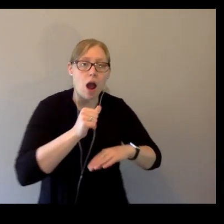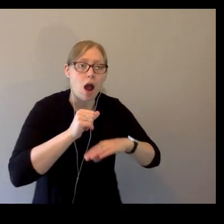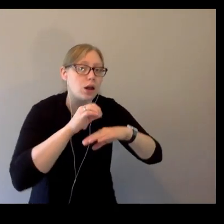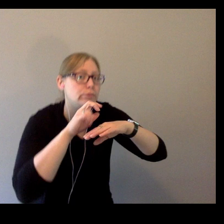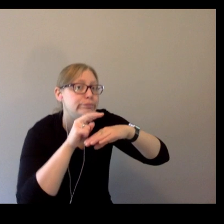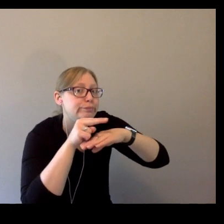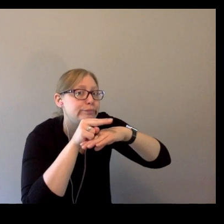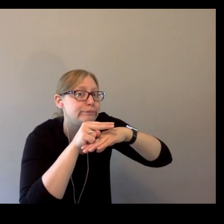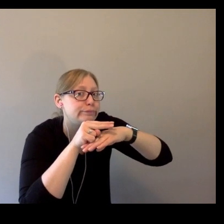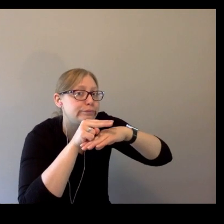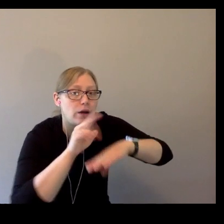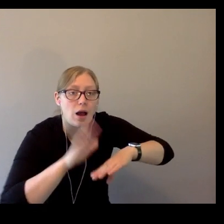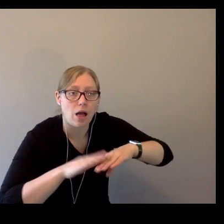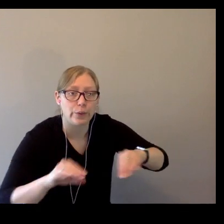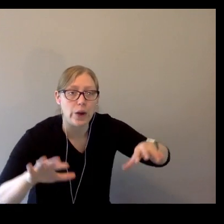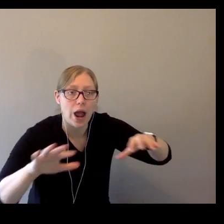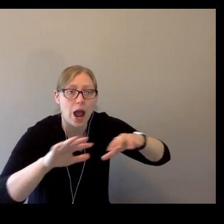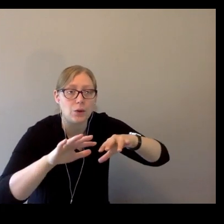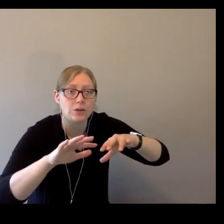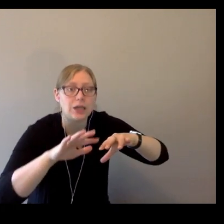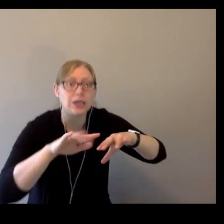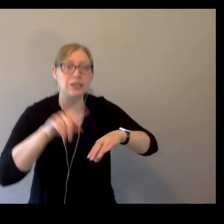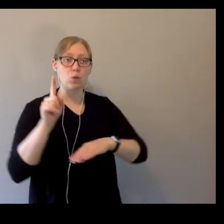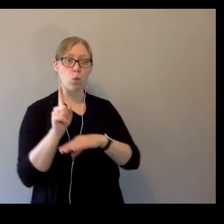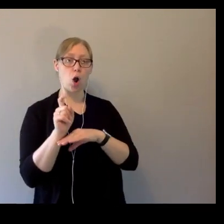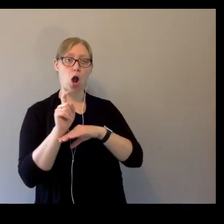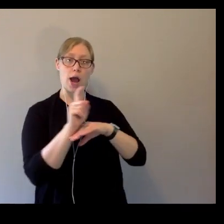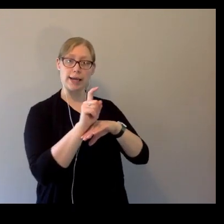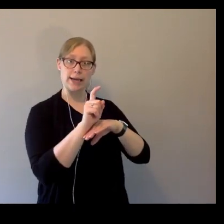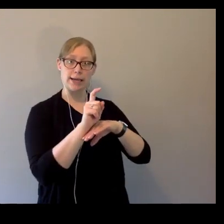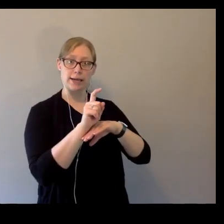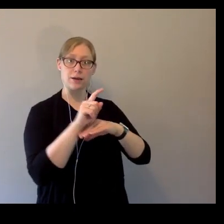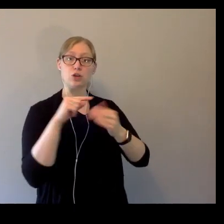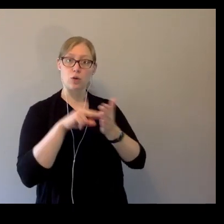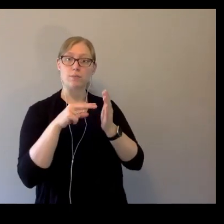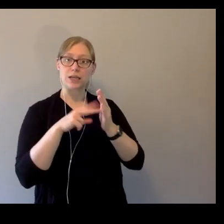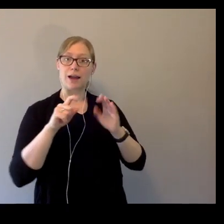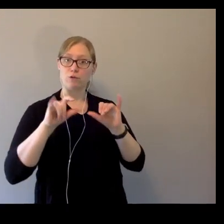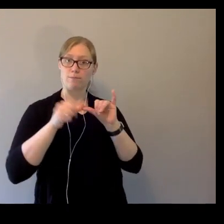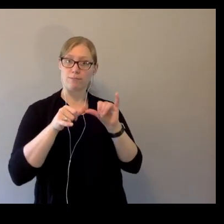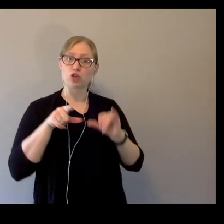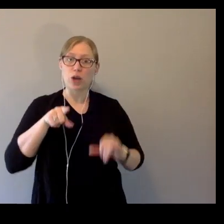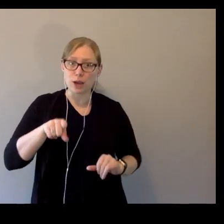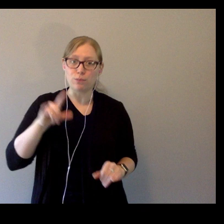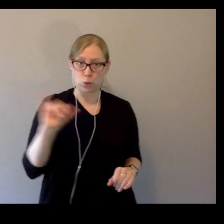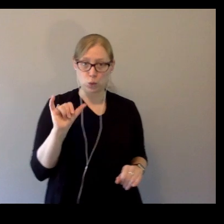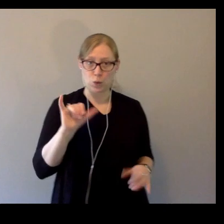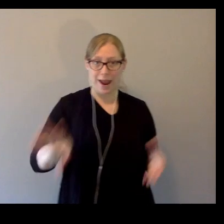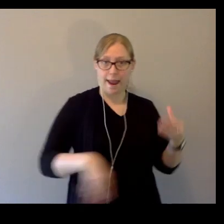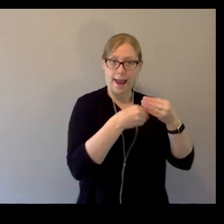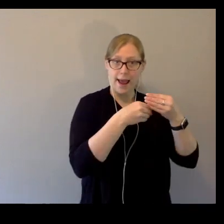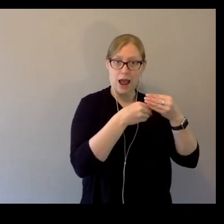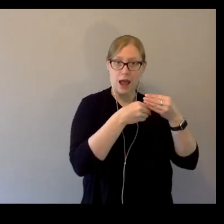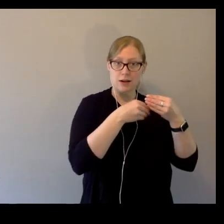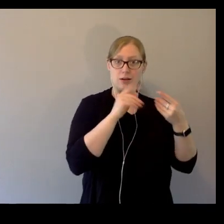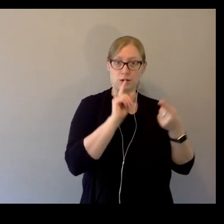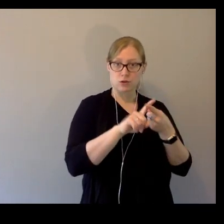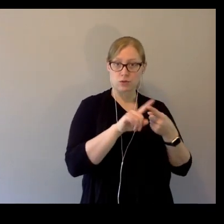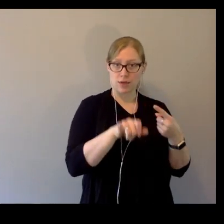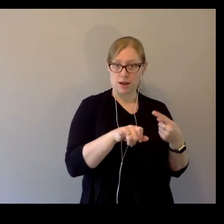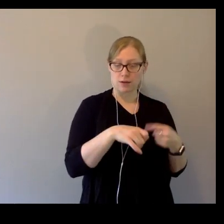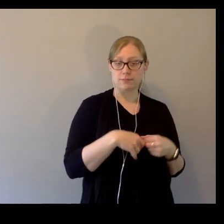is not on the ground. He's got a certain amount of height off the ground here that we have to add in, and that's that 1.5